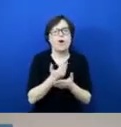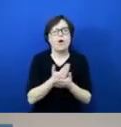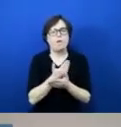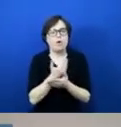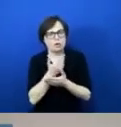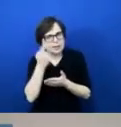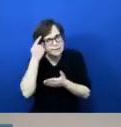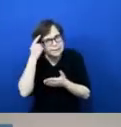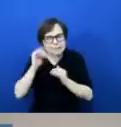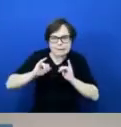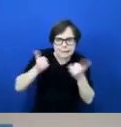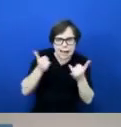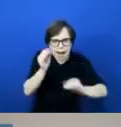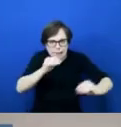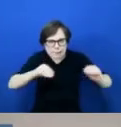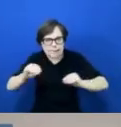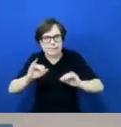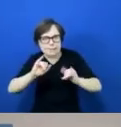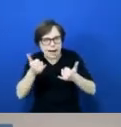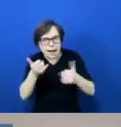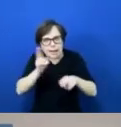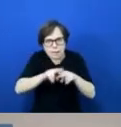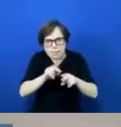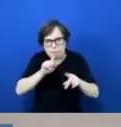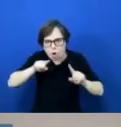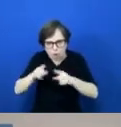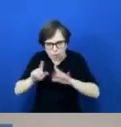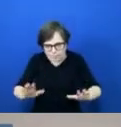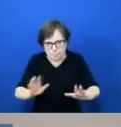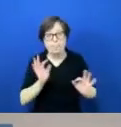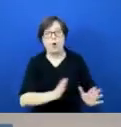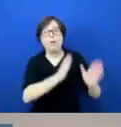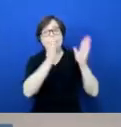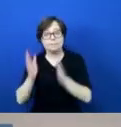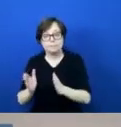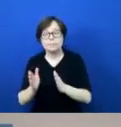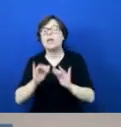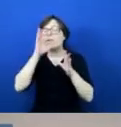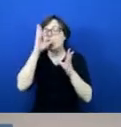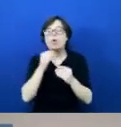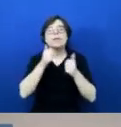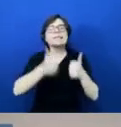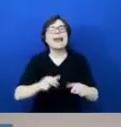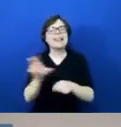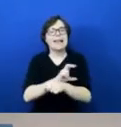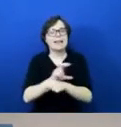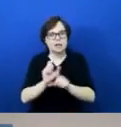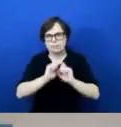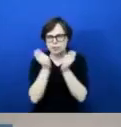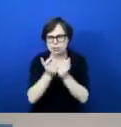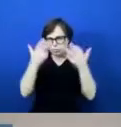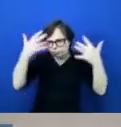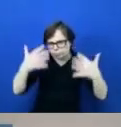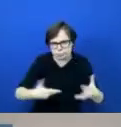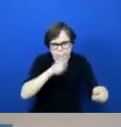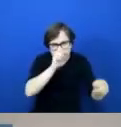to solve the problem in the modern way, using the modern solutions. Another important element was inventory and technical